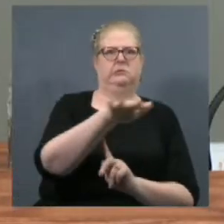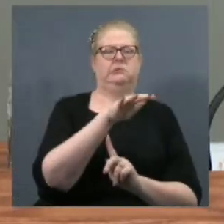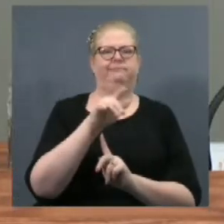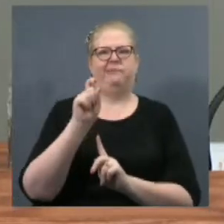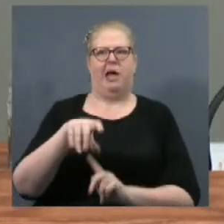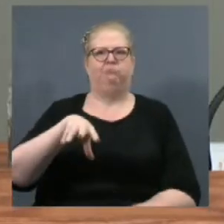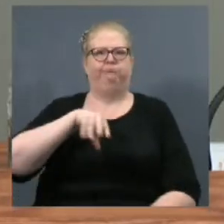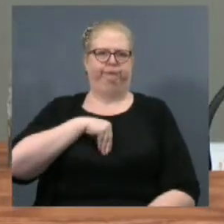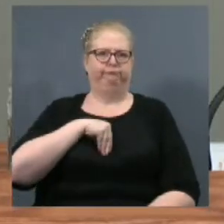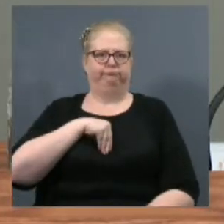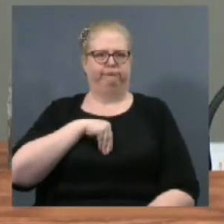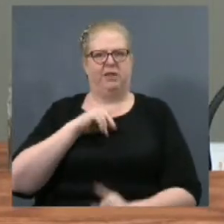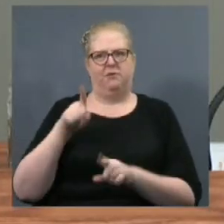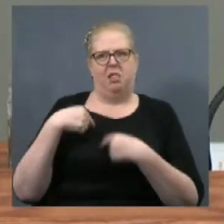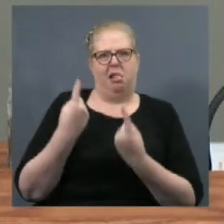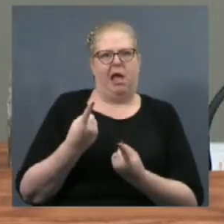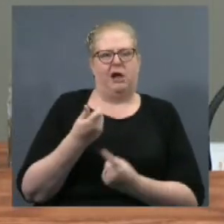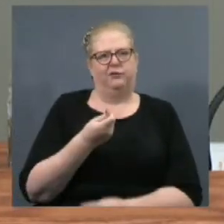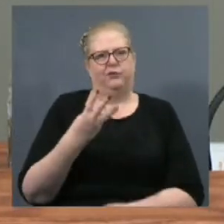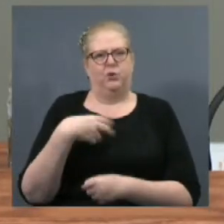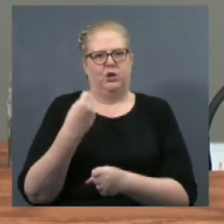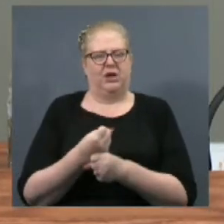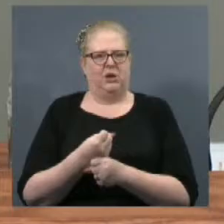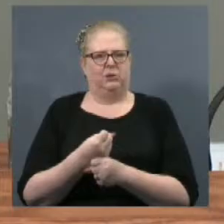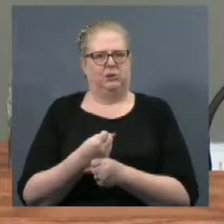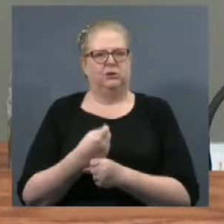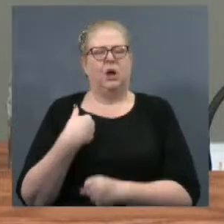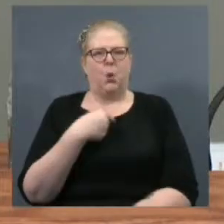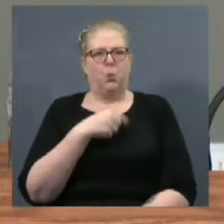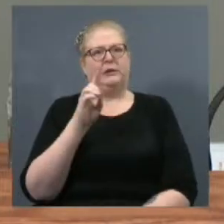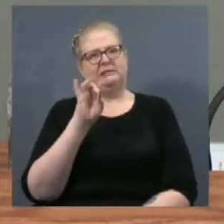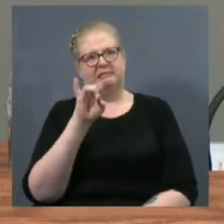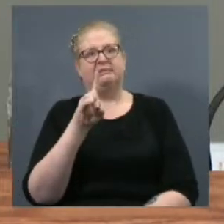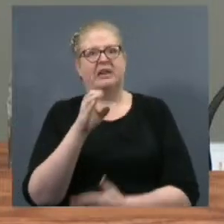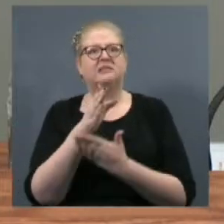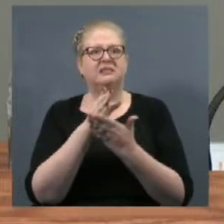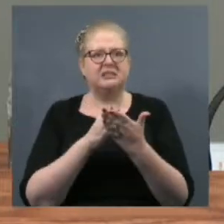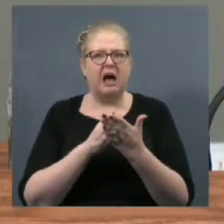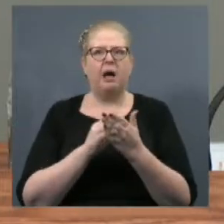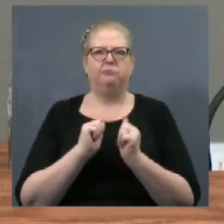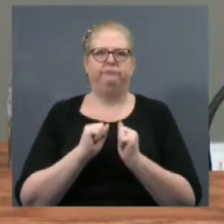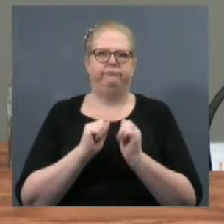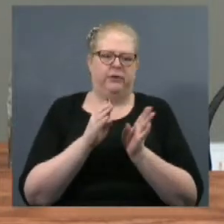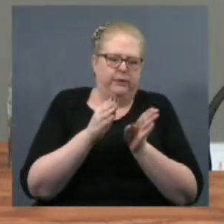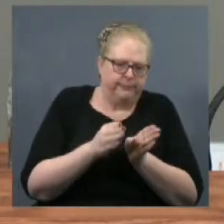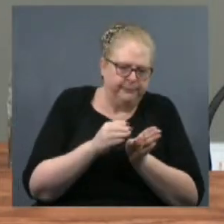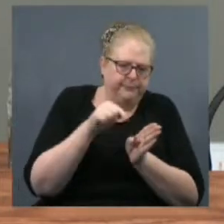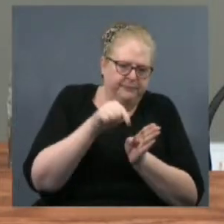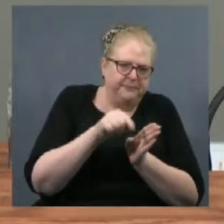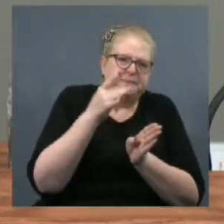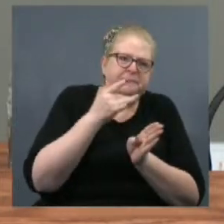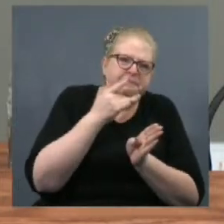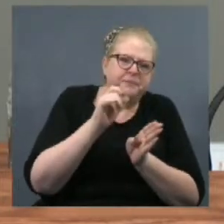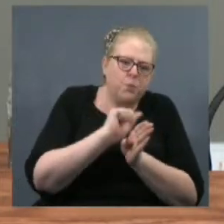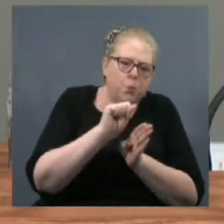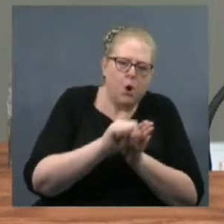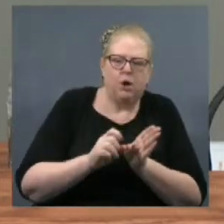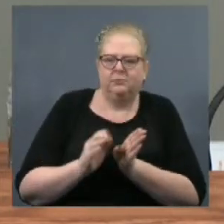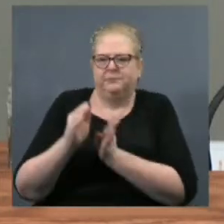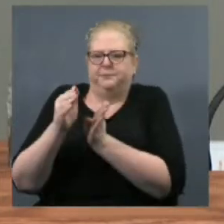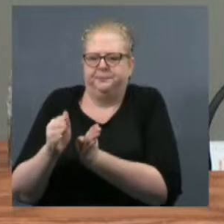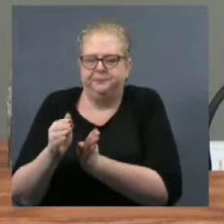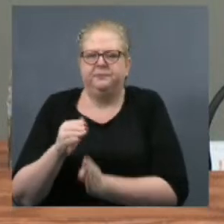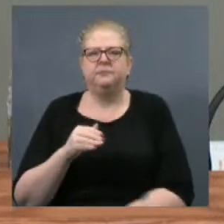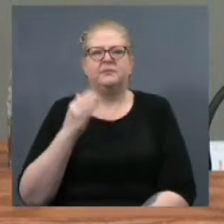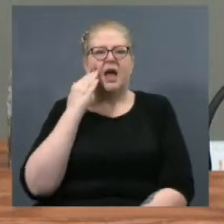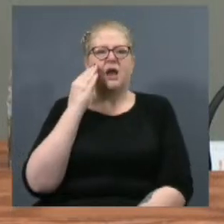past few years, we've had to piecemeal streets. On Vimy Ridge Road, we're